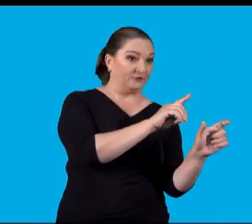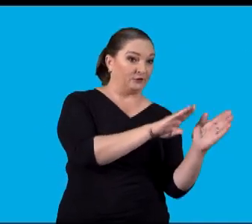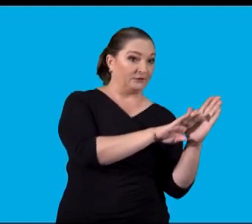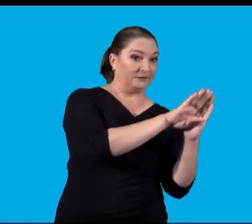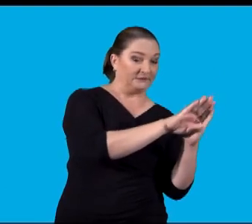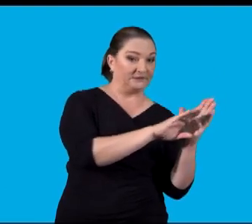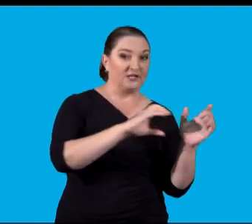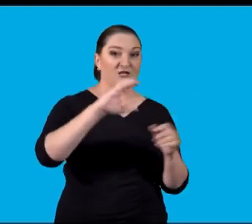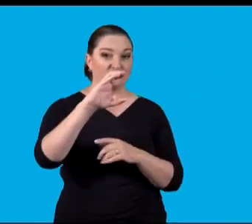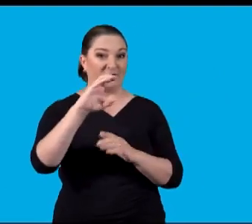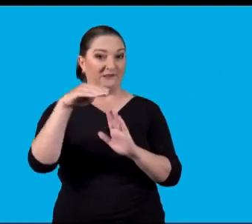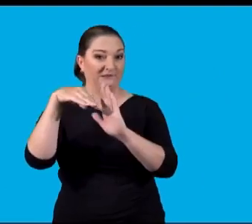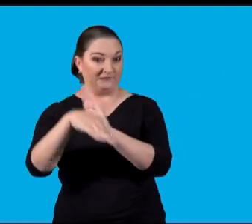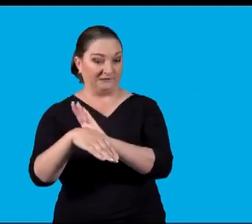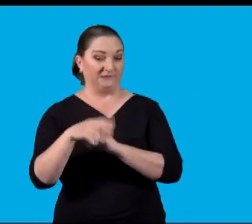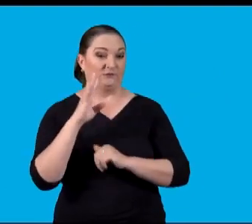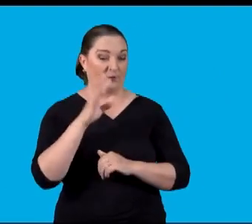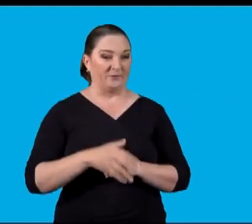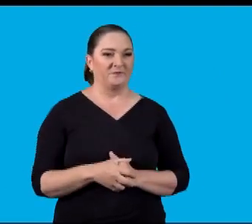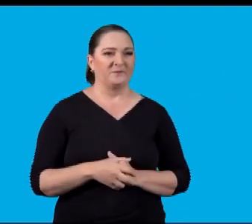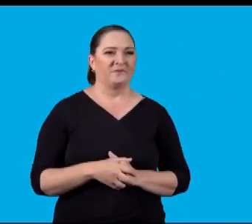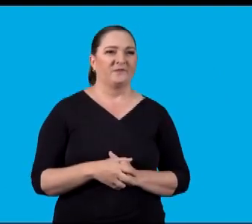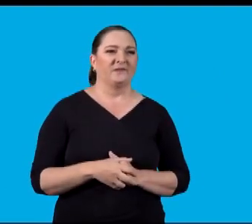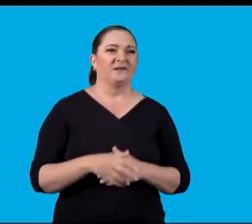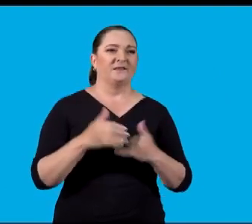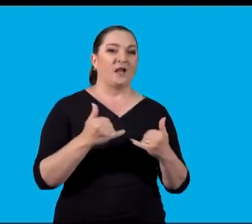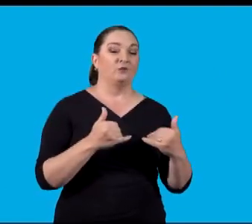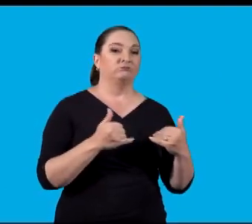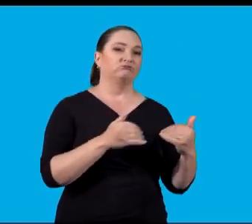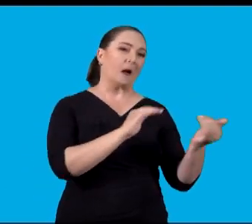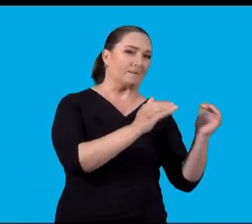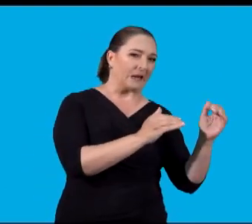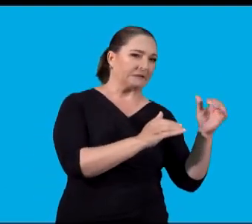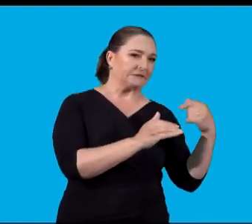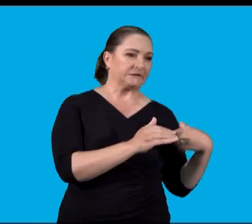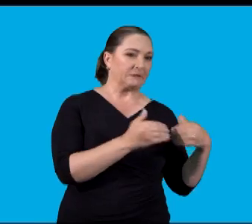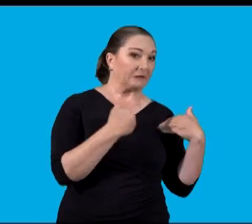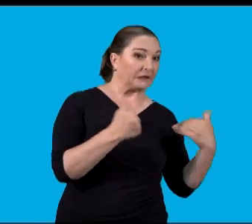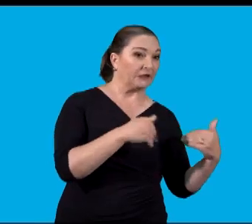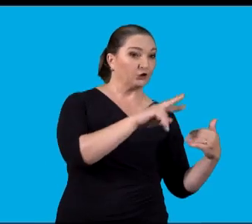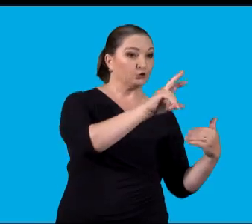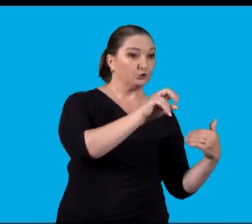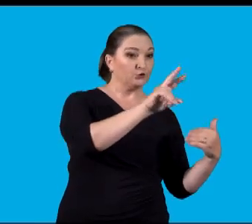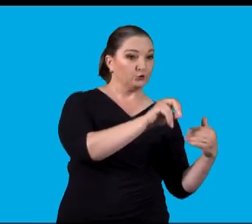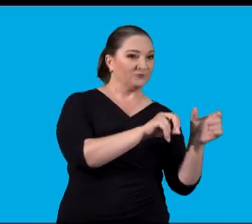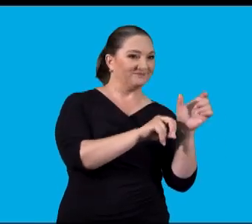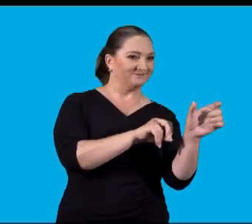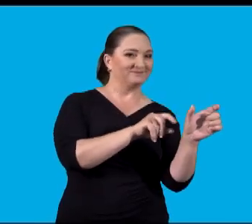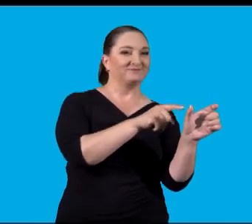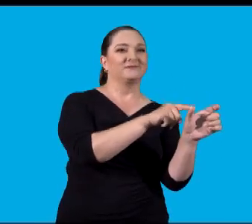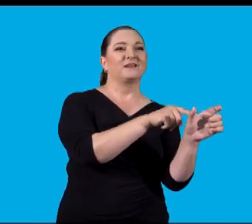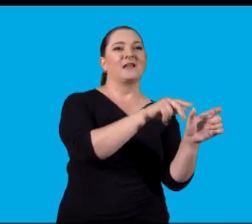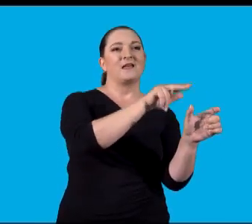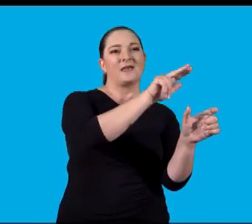side, it's going to decrease. And then I'll now say the balance at the beginning, 2020, it is your